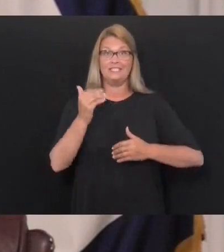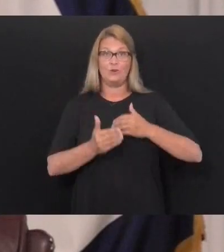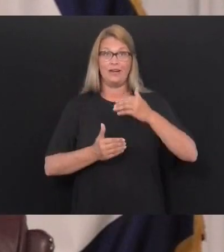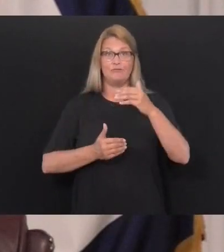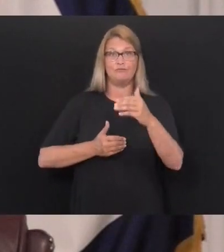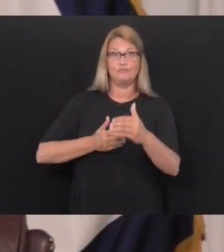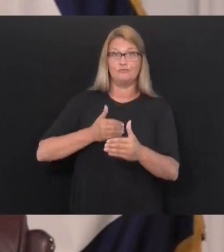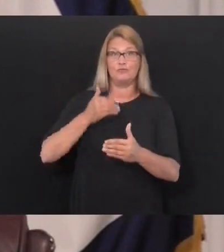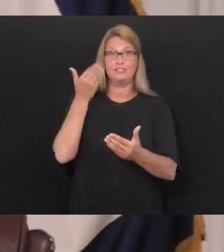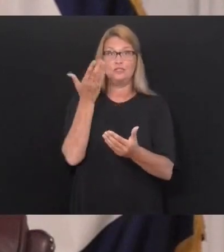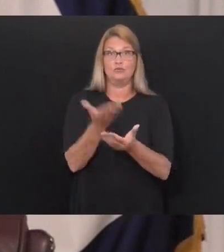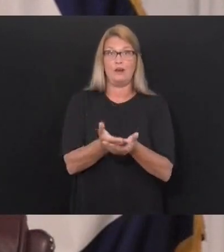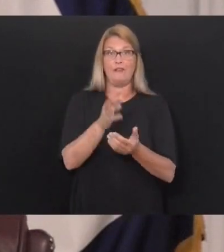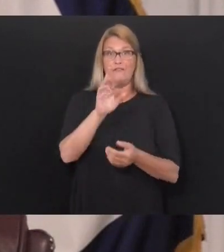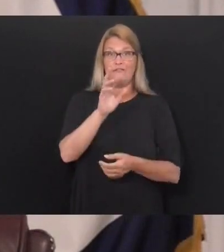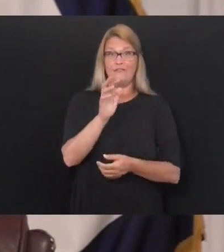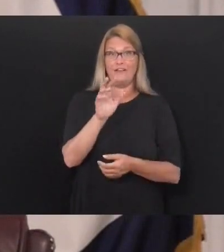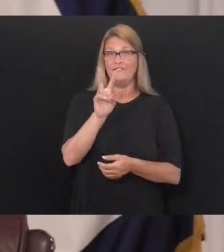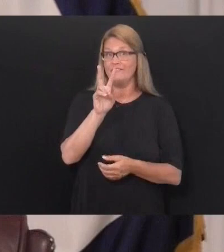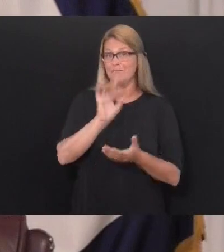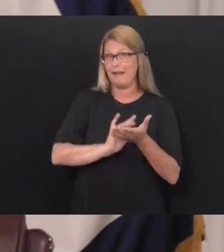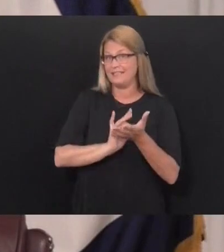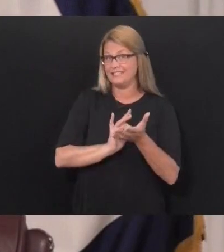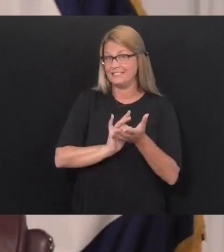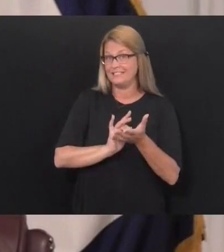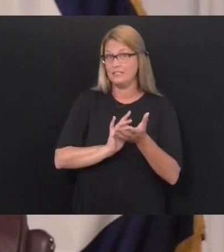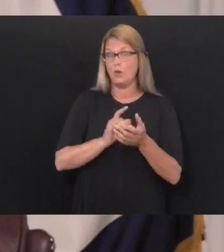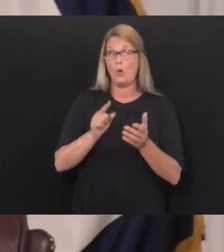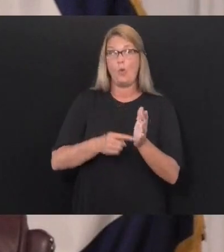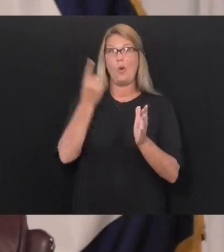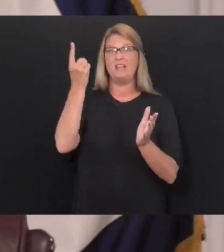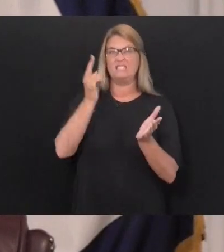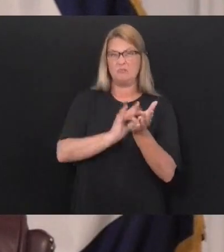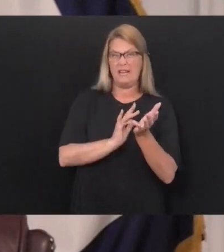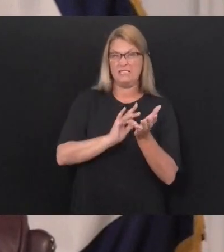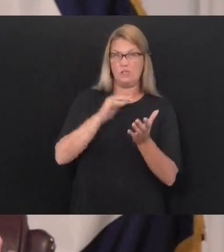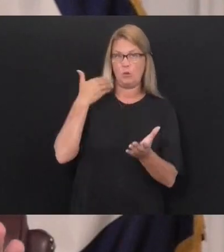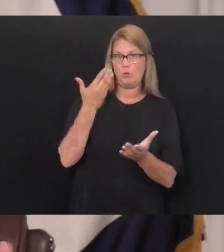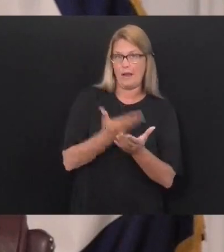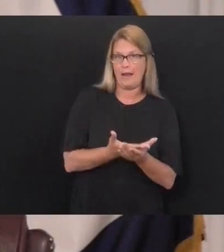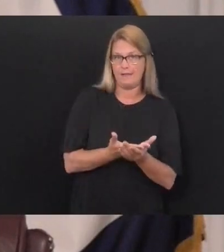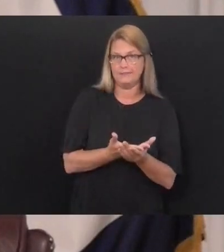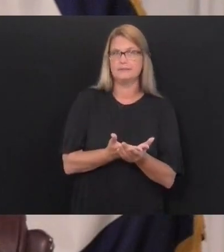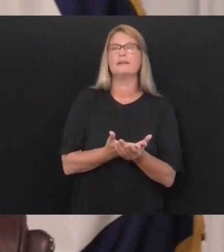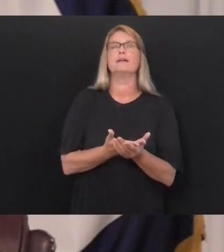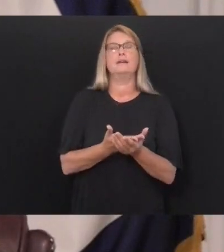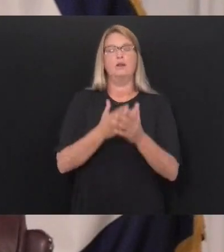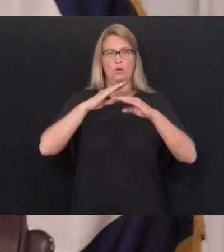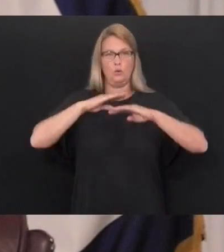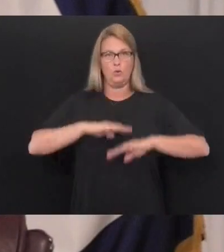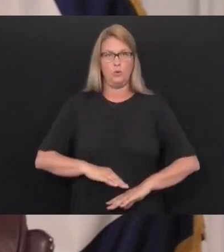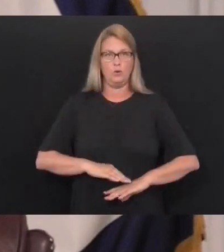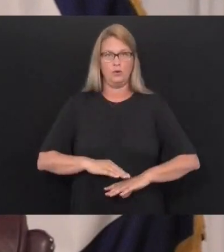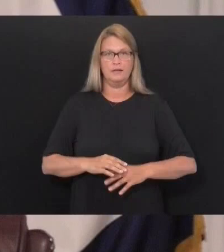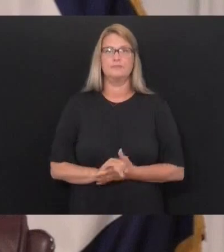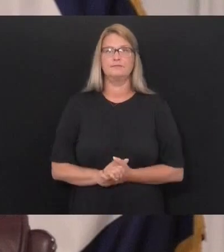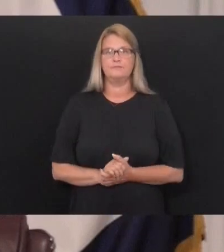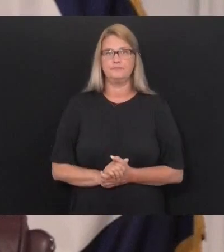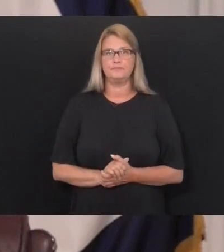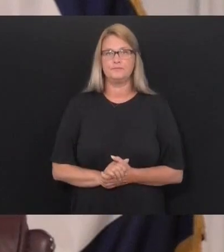little unit. And that's what we're trying to do as we move forward. So if it were today, it would be a